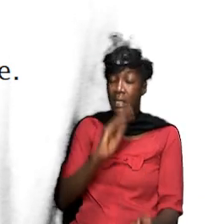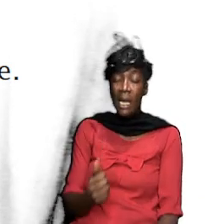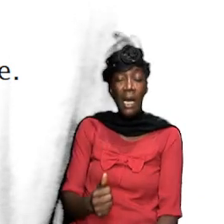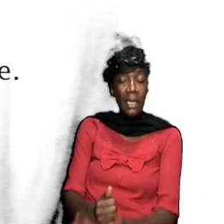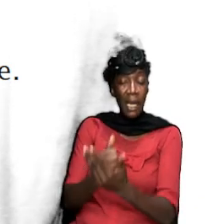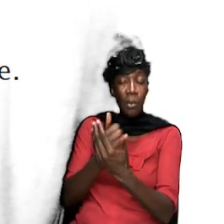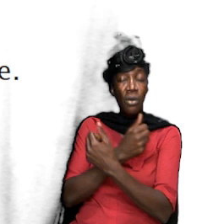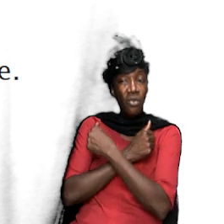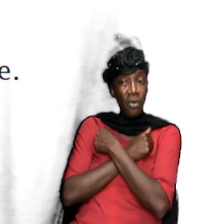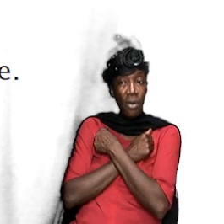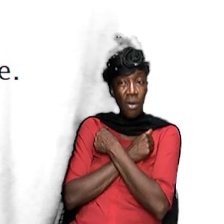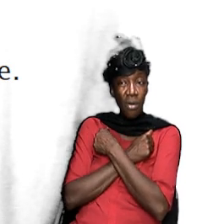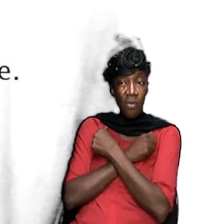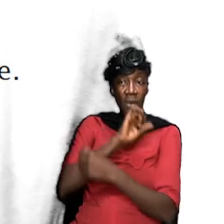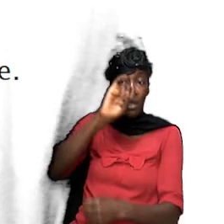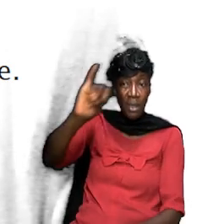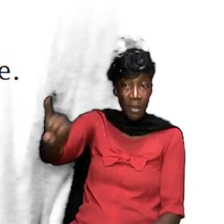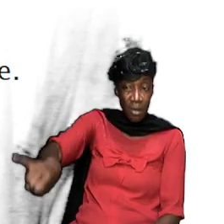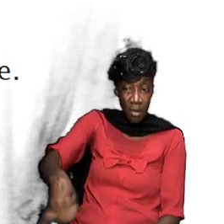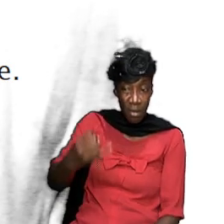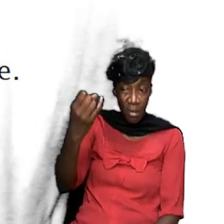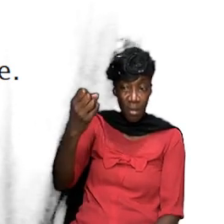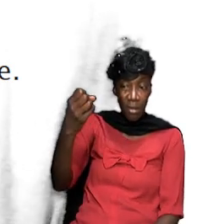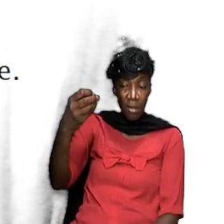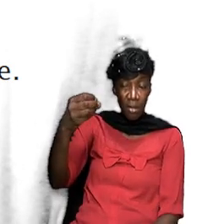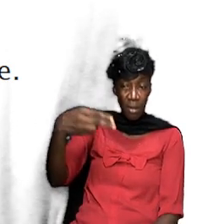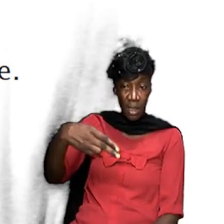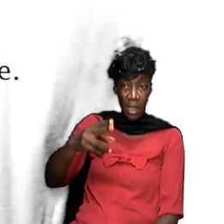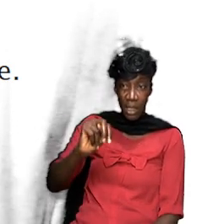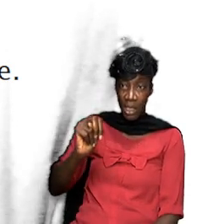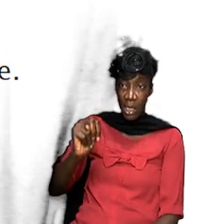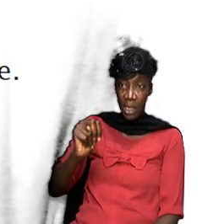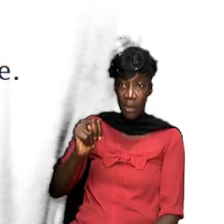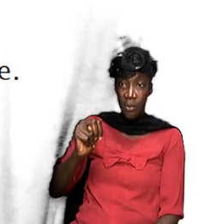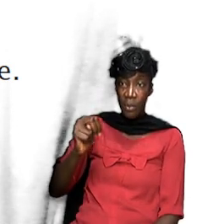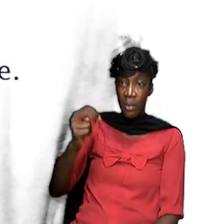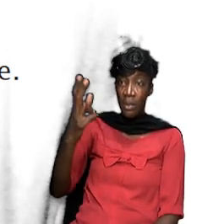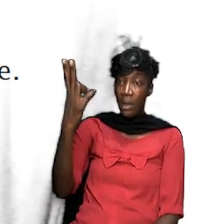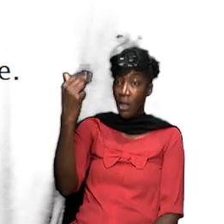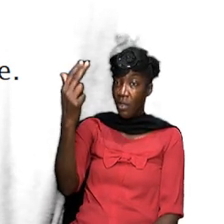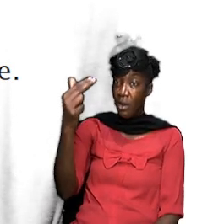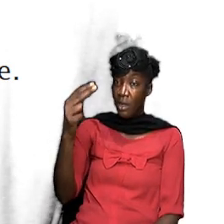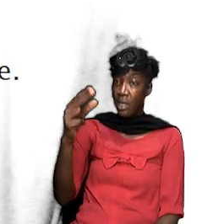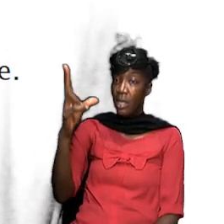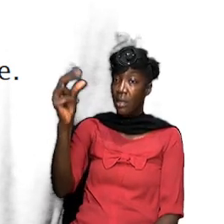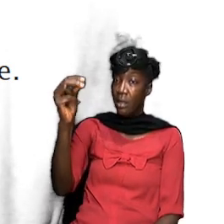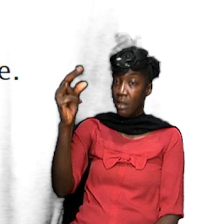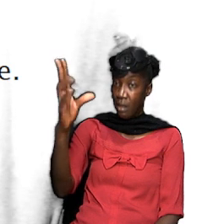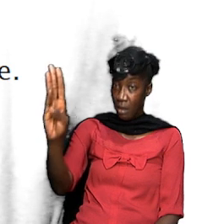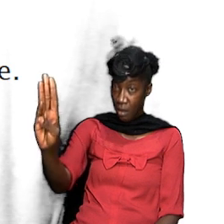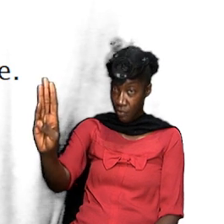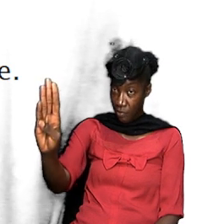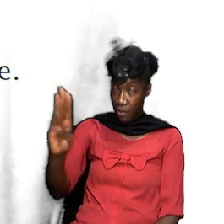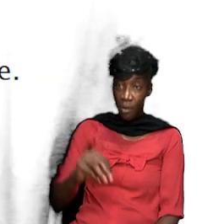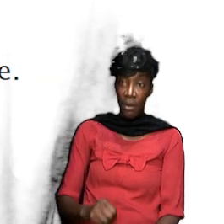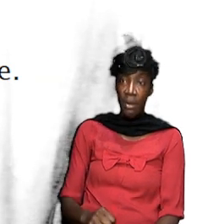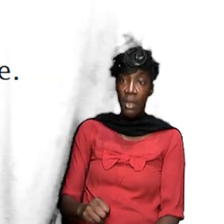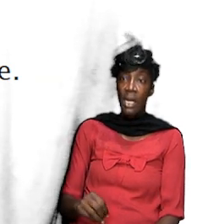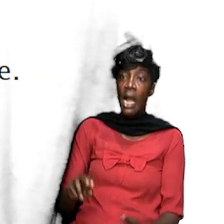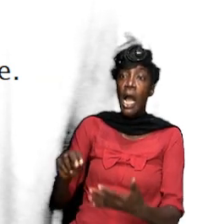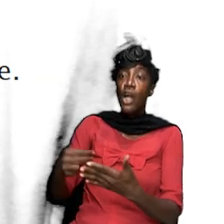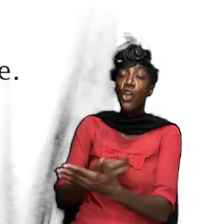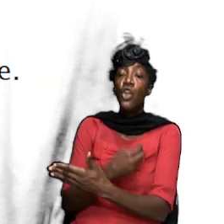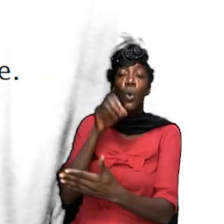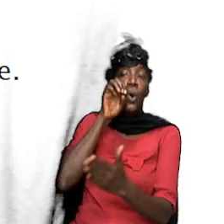John 13, 34, a new commandment Jesus said, I give unto you, that ye